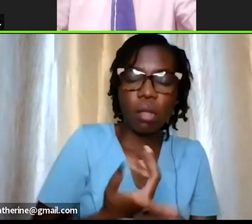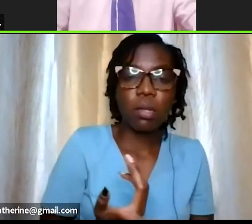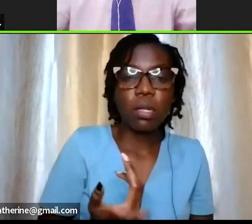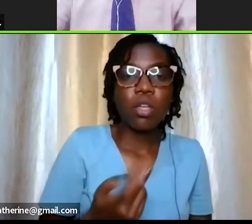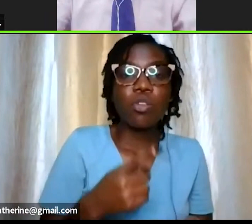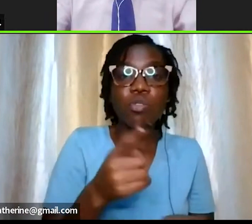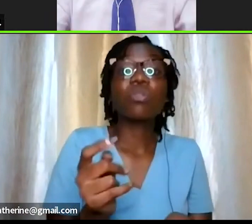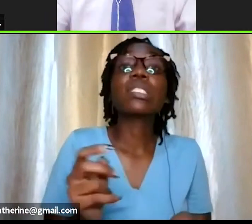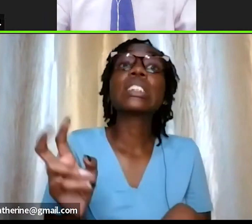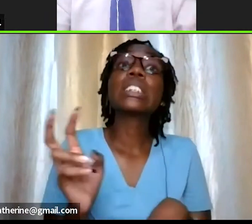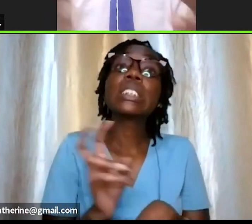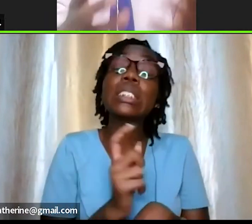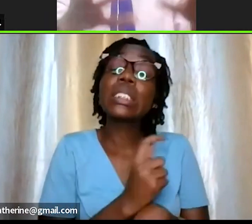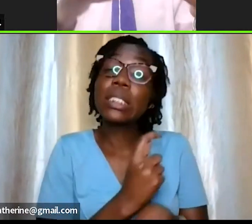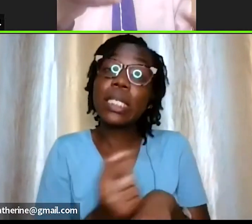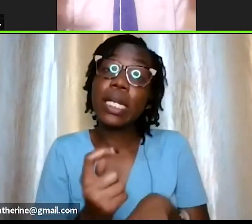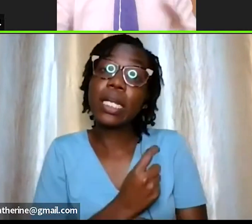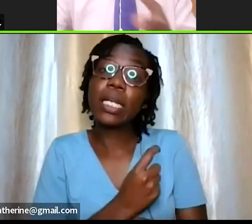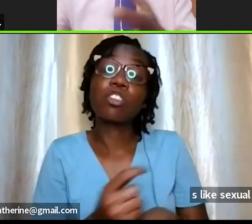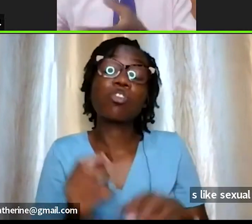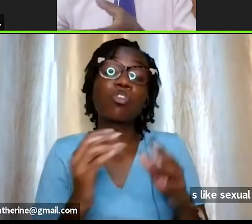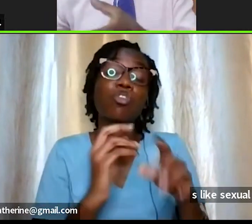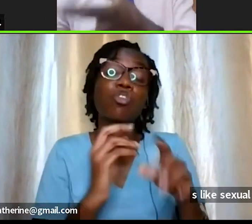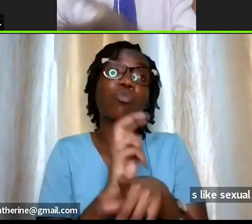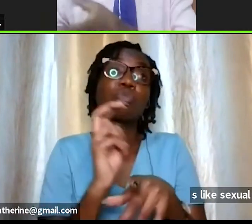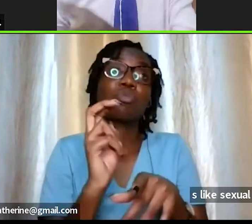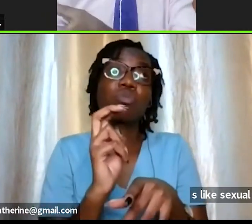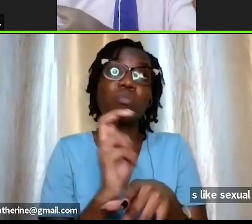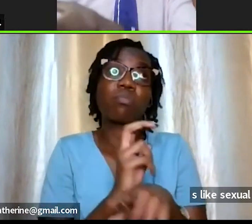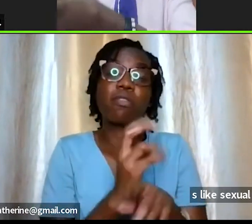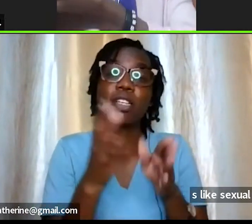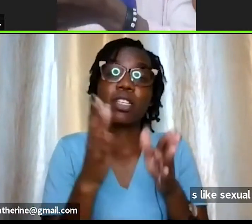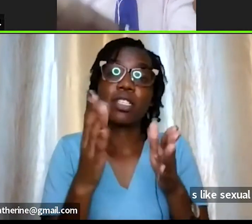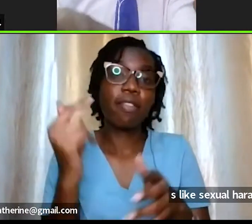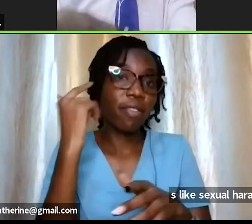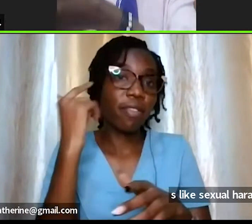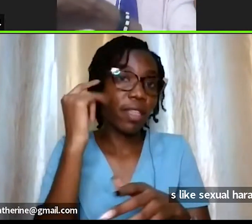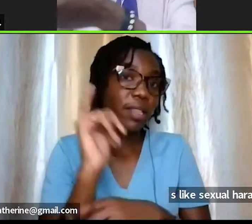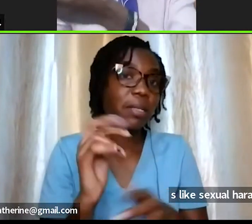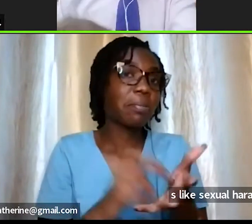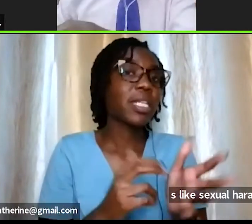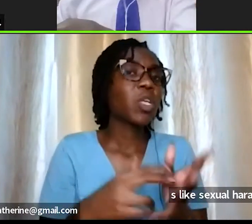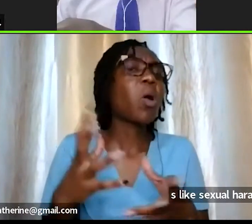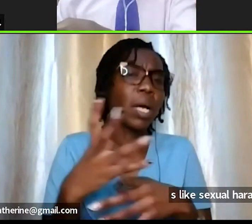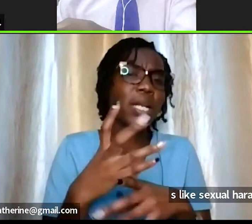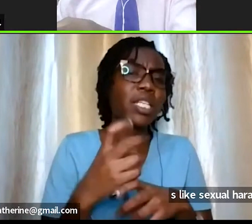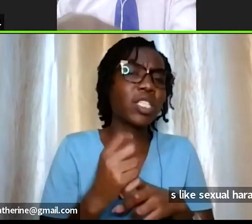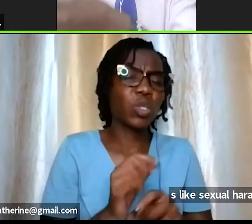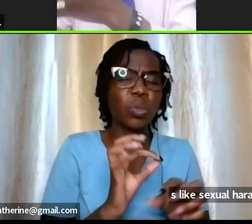think like that, and the organization is going to have a good